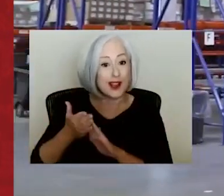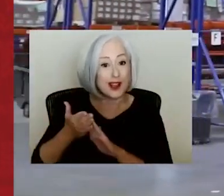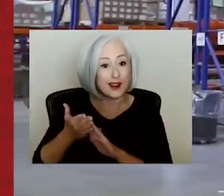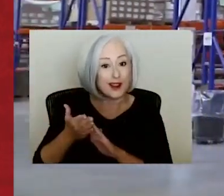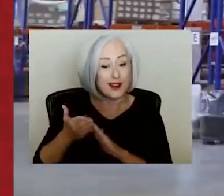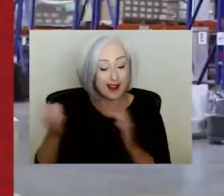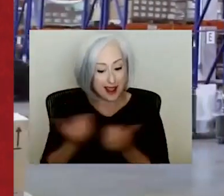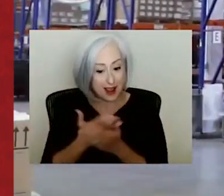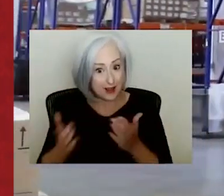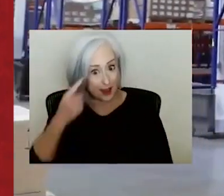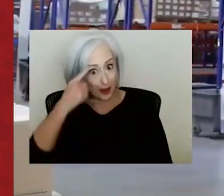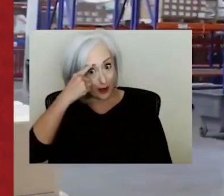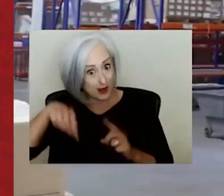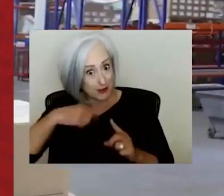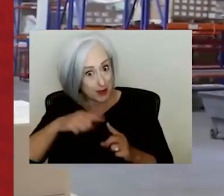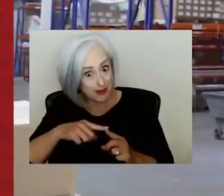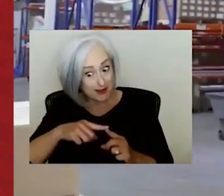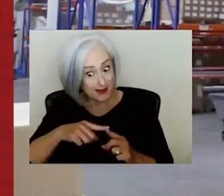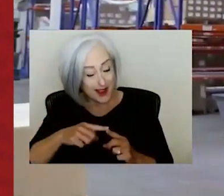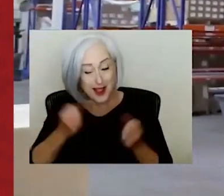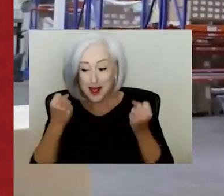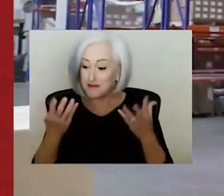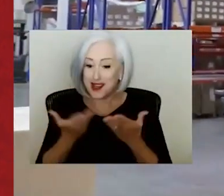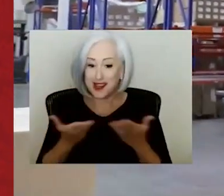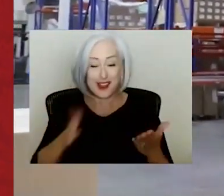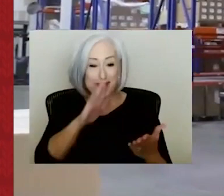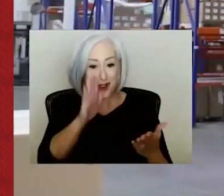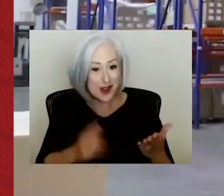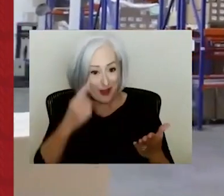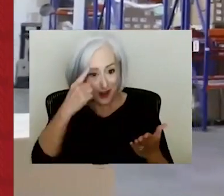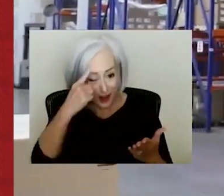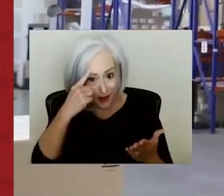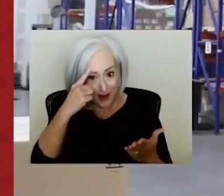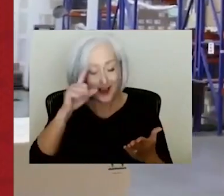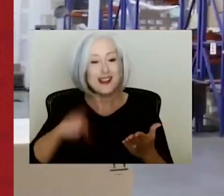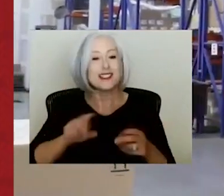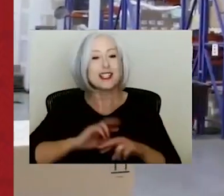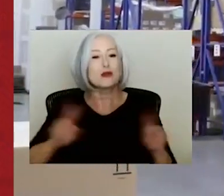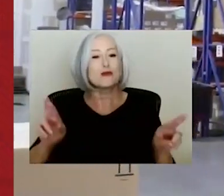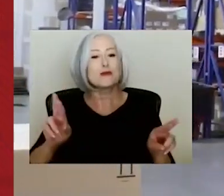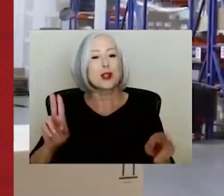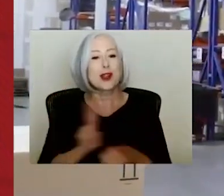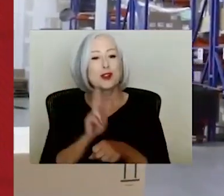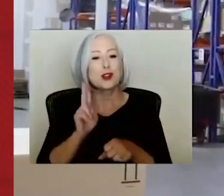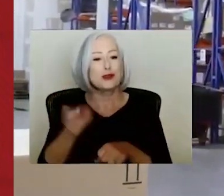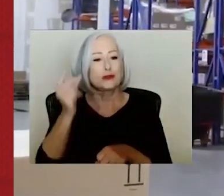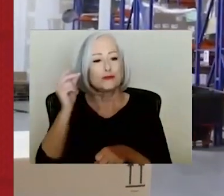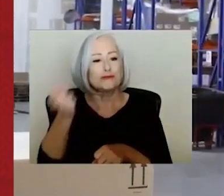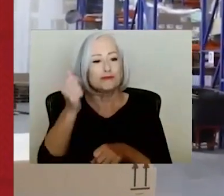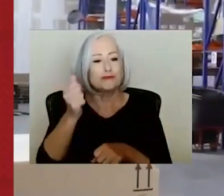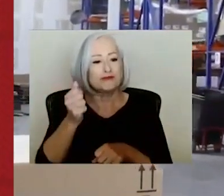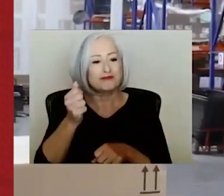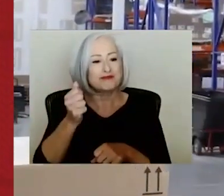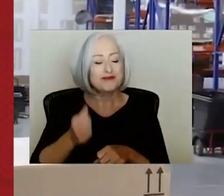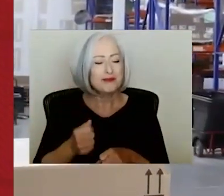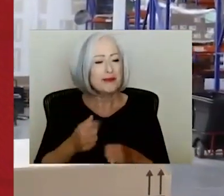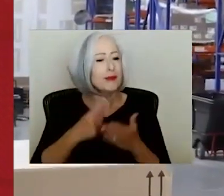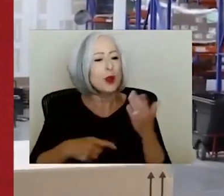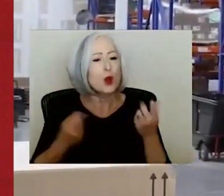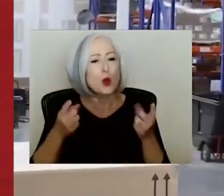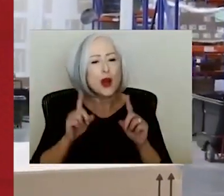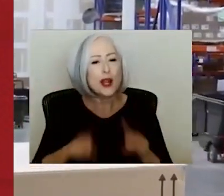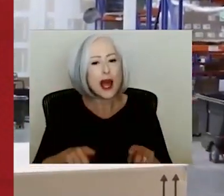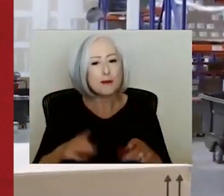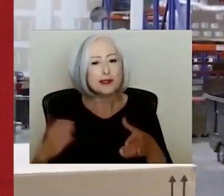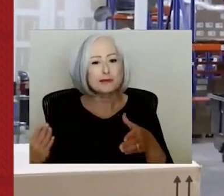you never thought of, need to be on hand and ready to use at a moment's notice. But what happens when there's an interruption in the